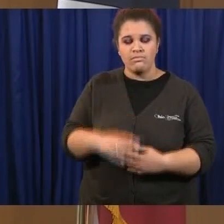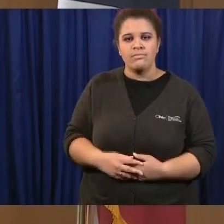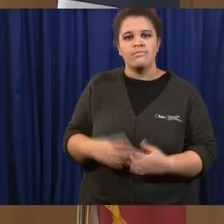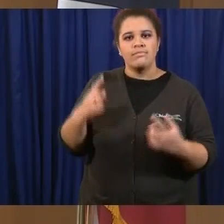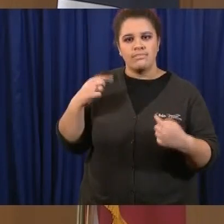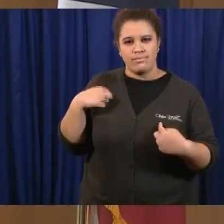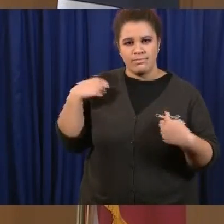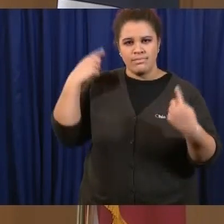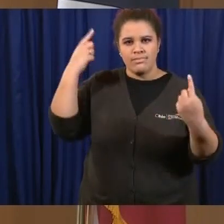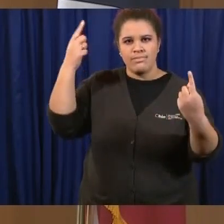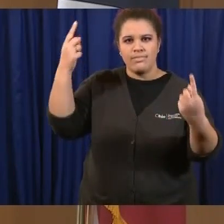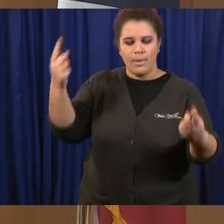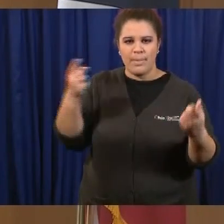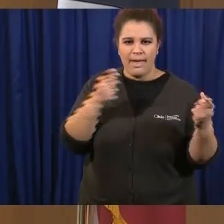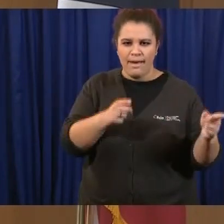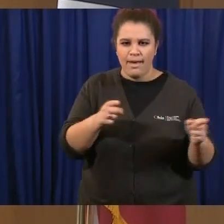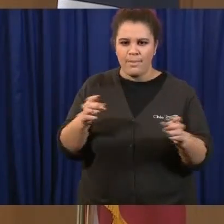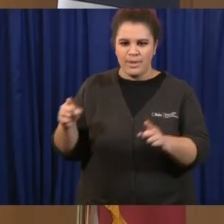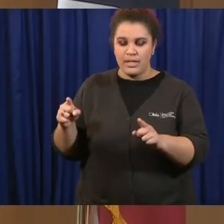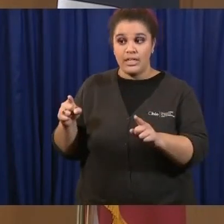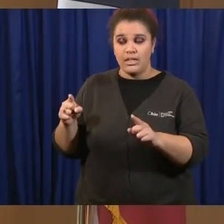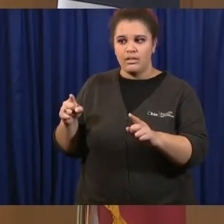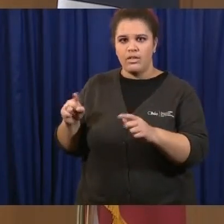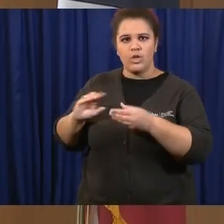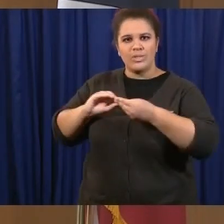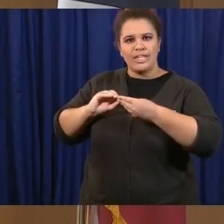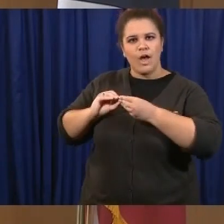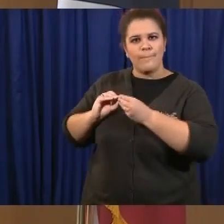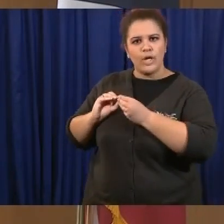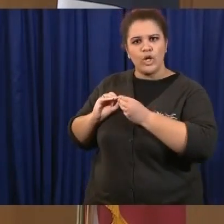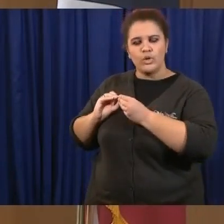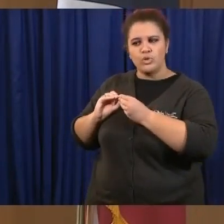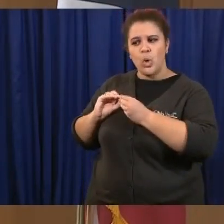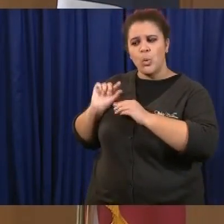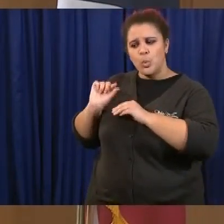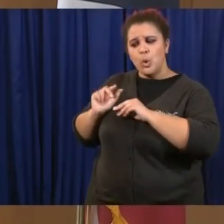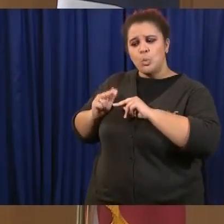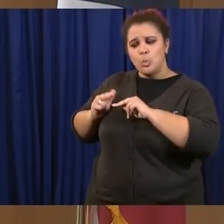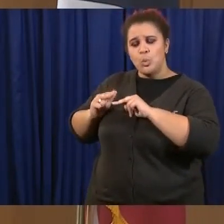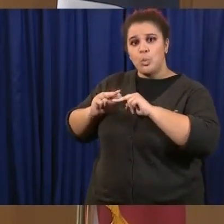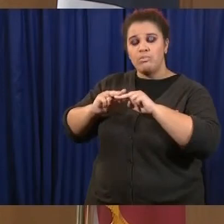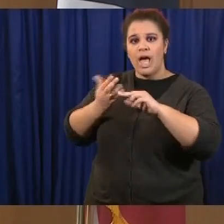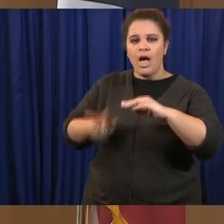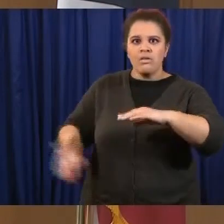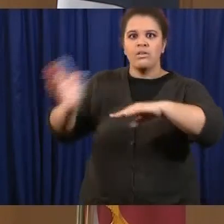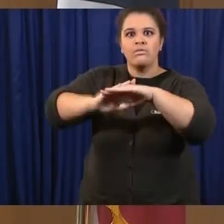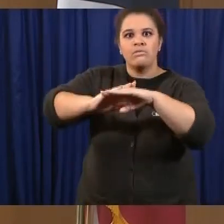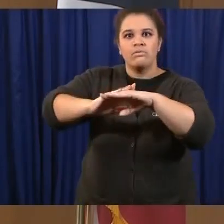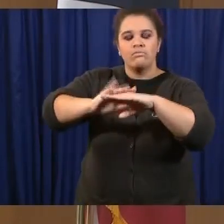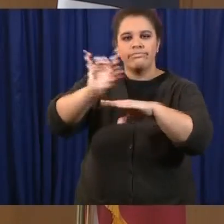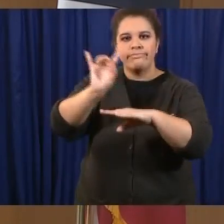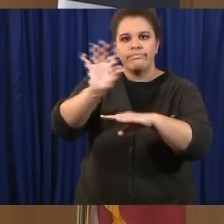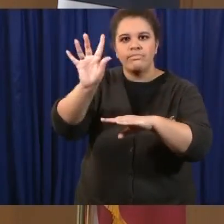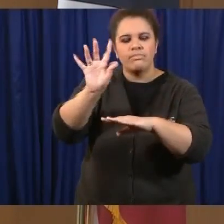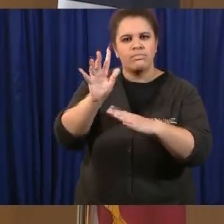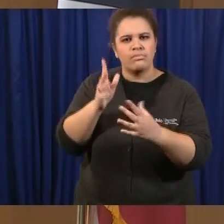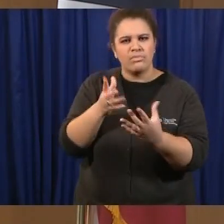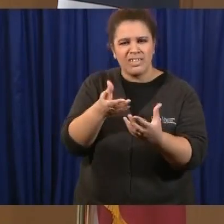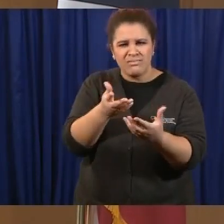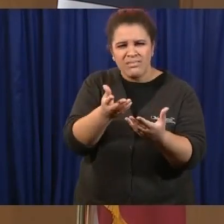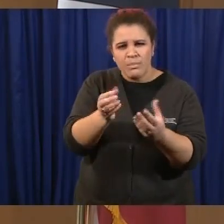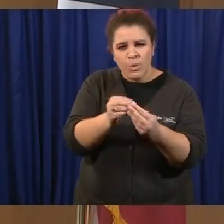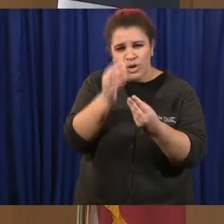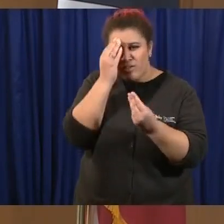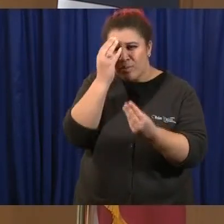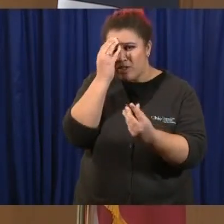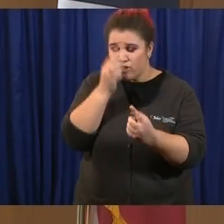back a few days. Is there anything you can share about the reasons behind this increase? Furthermore, will we see like more and more